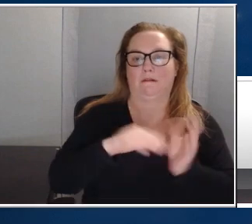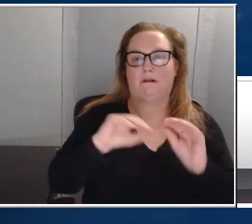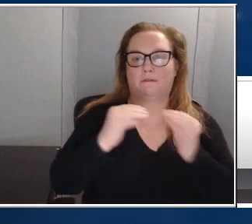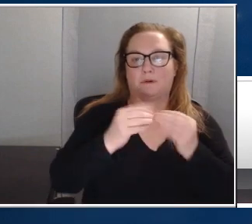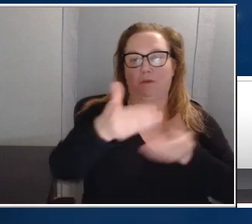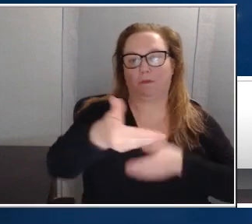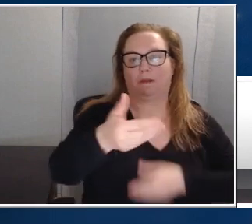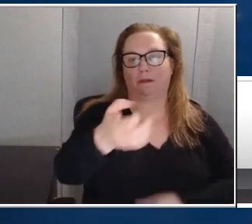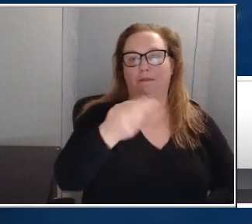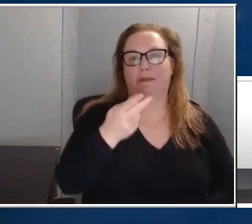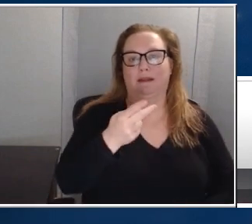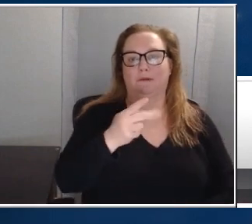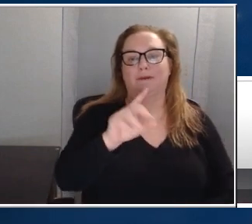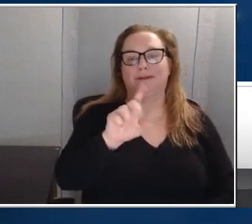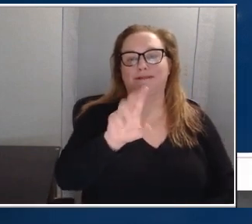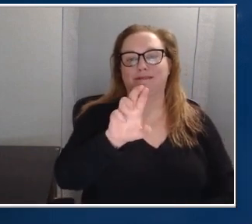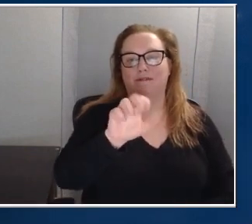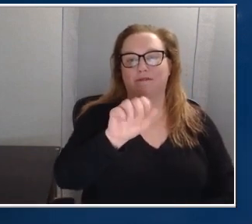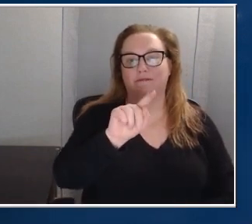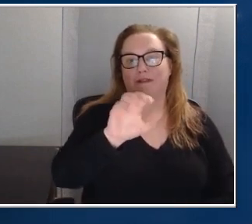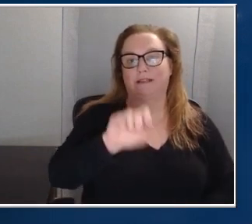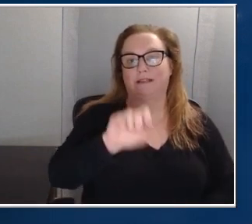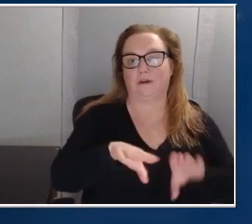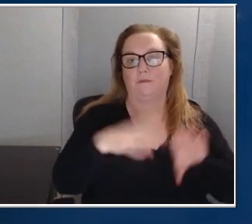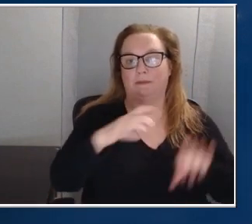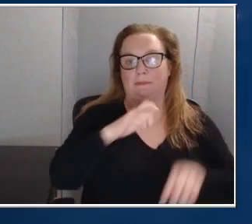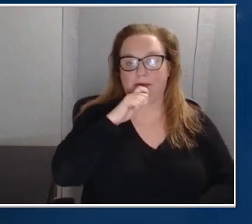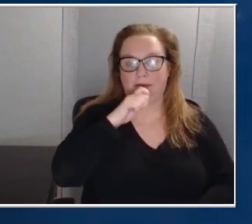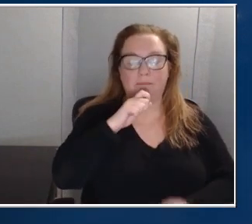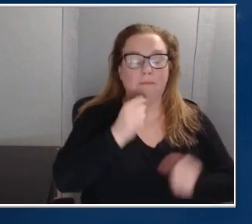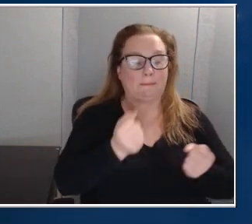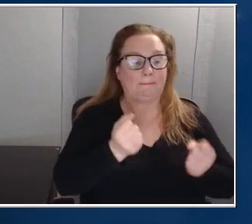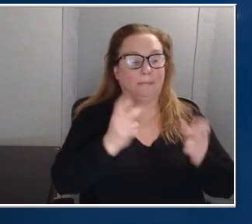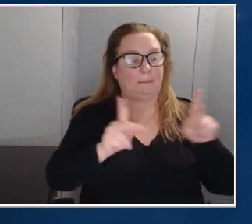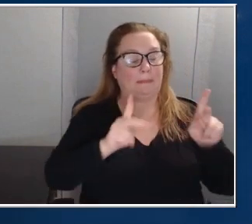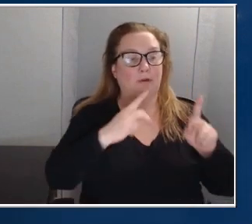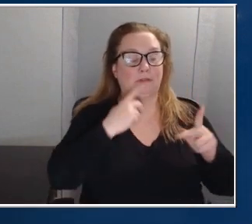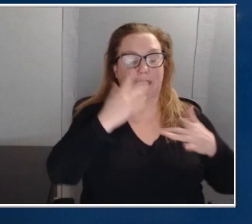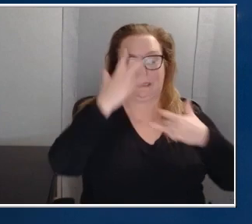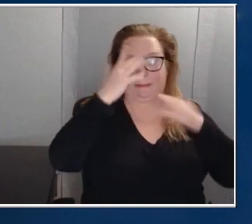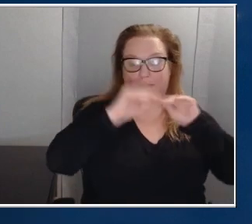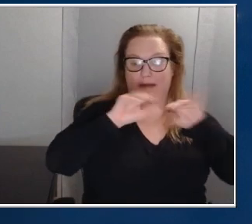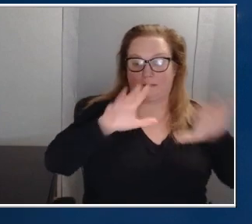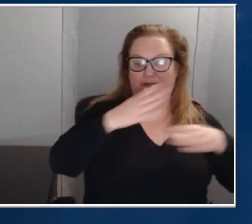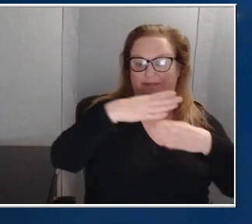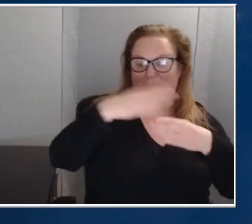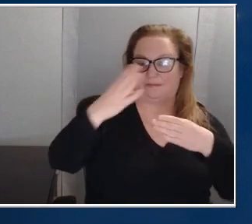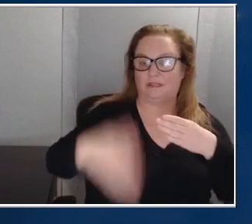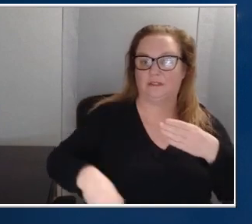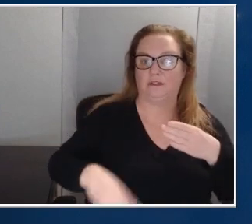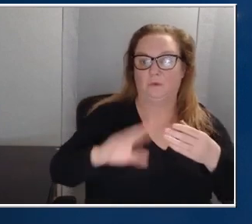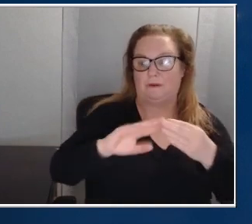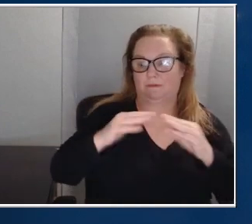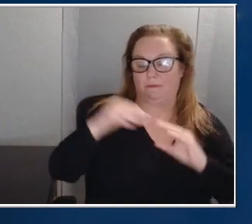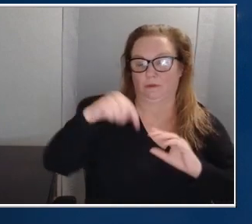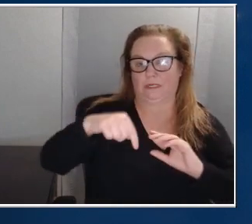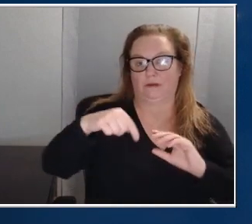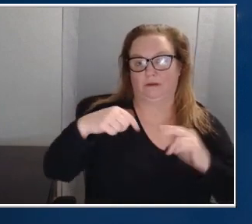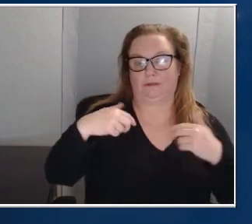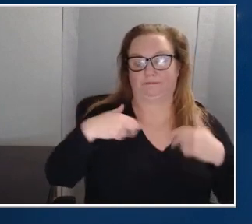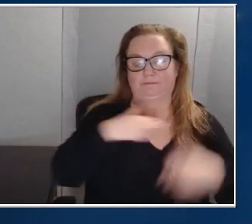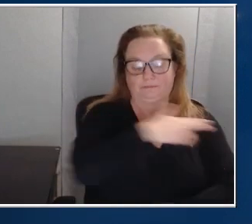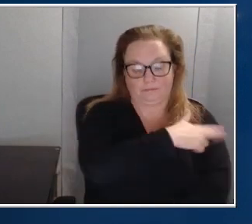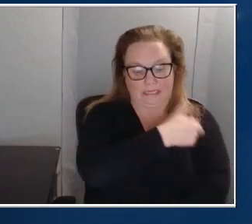Dr. Stites. A lot of people are saying the pandemic is over, but we have numbers here at the health system to share